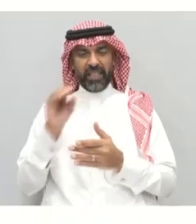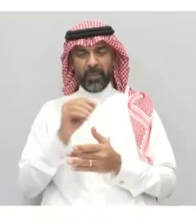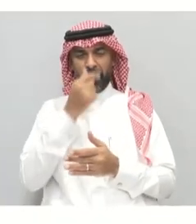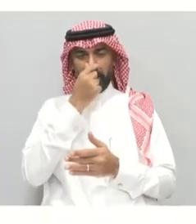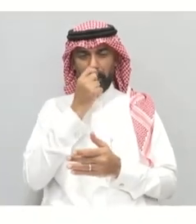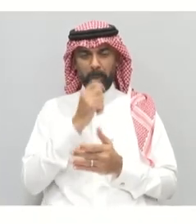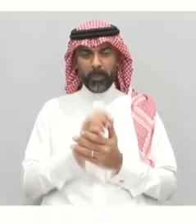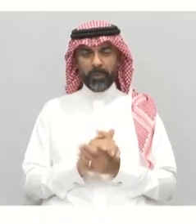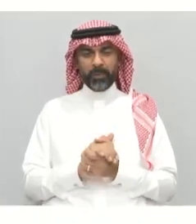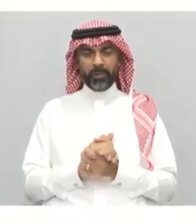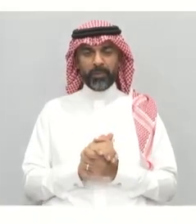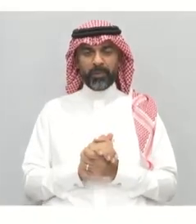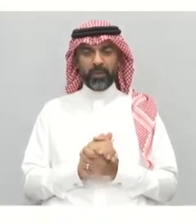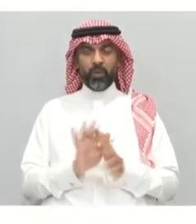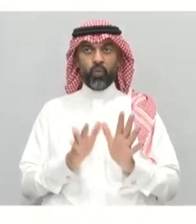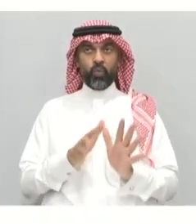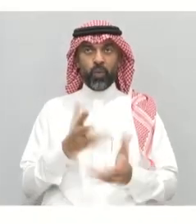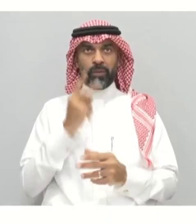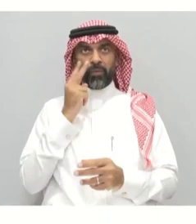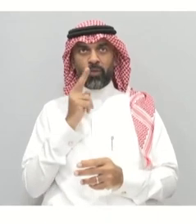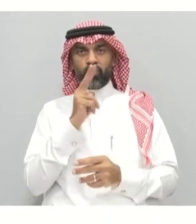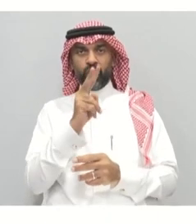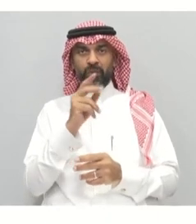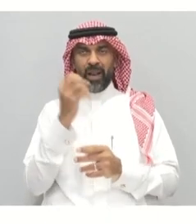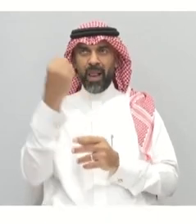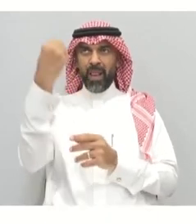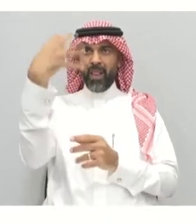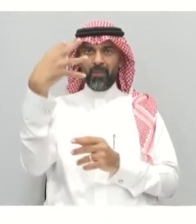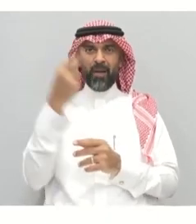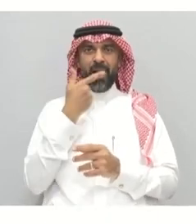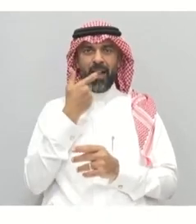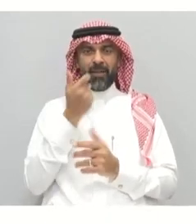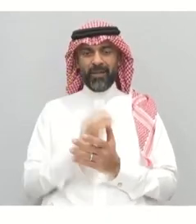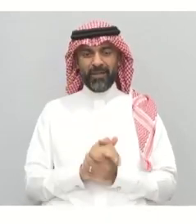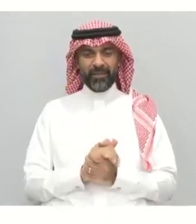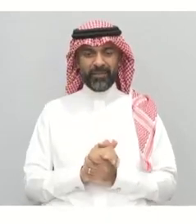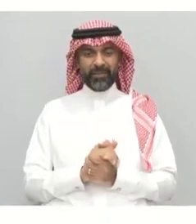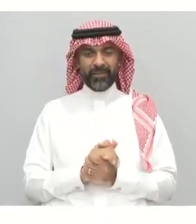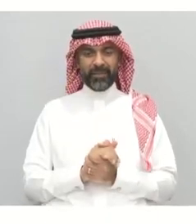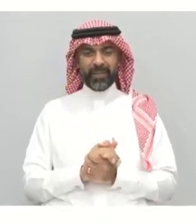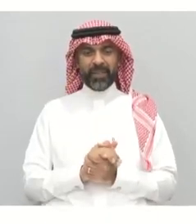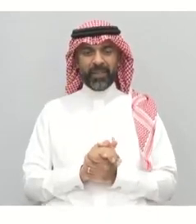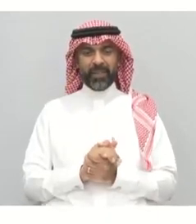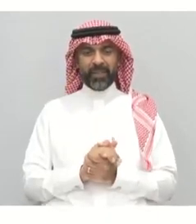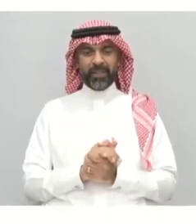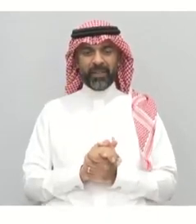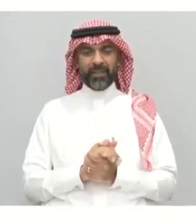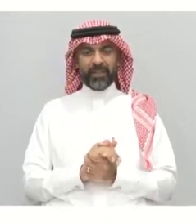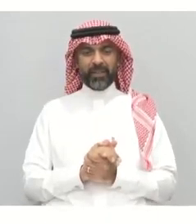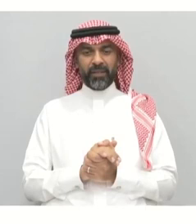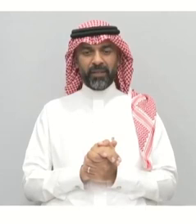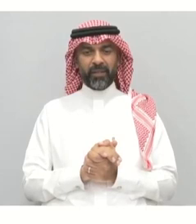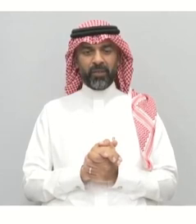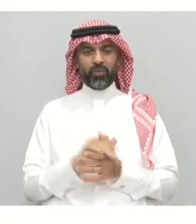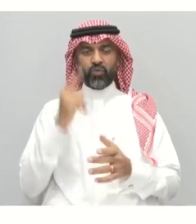the when you see a red light, chant. And also we'll say if a traffic signal says to stop,